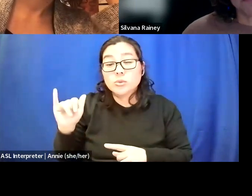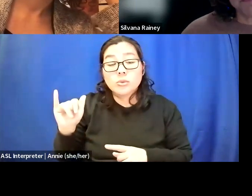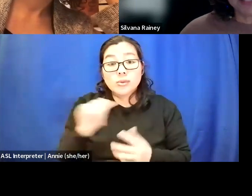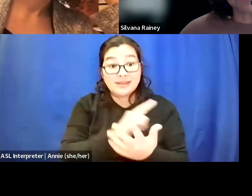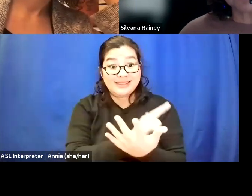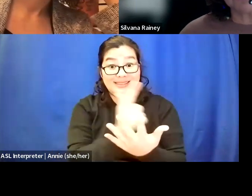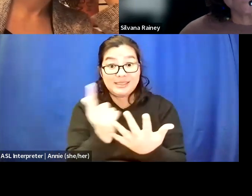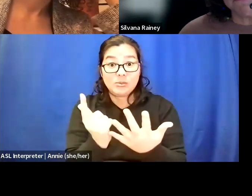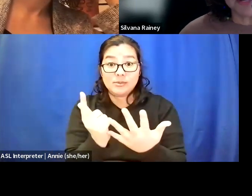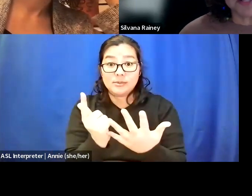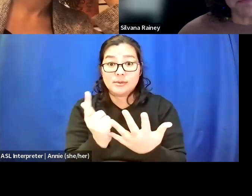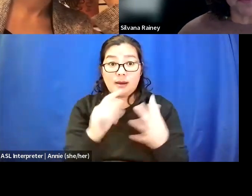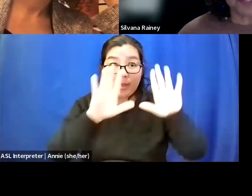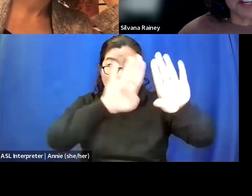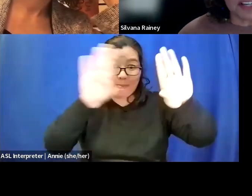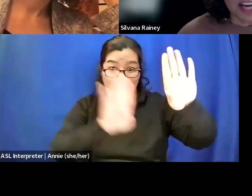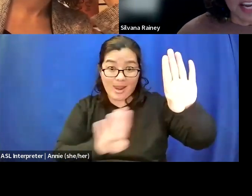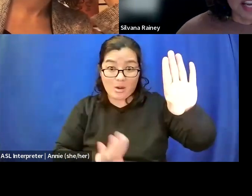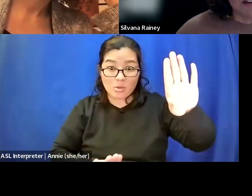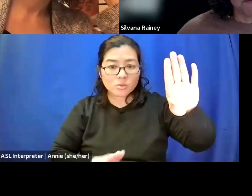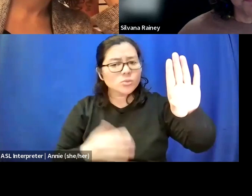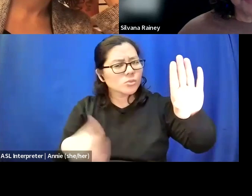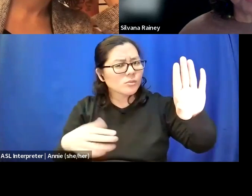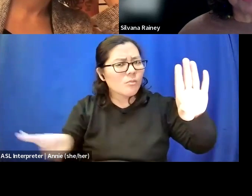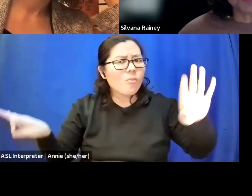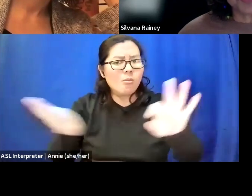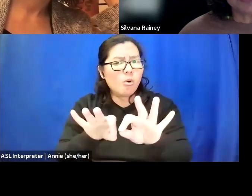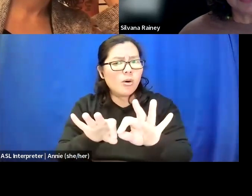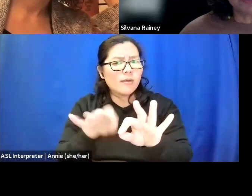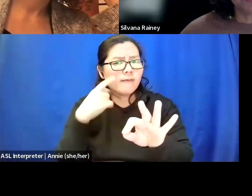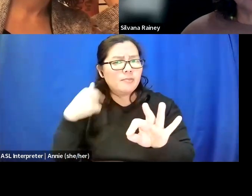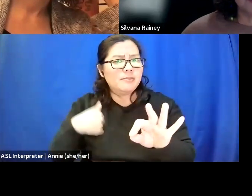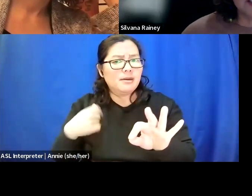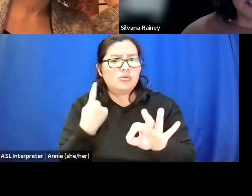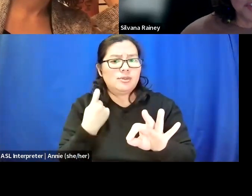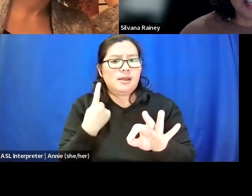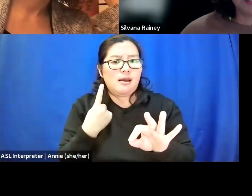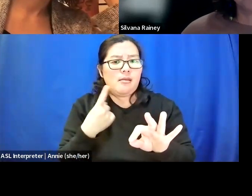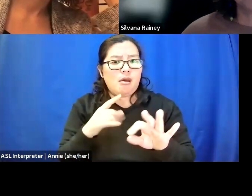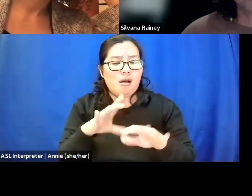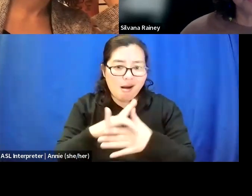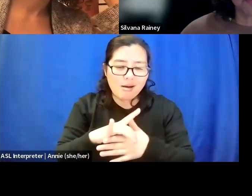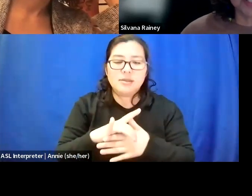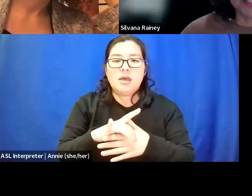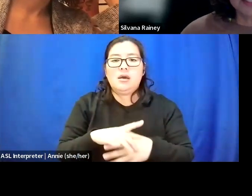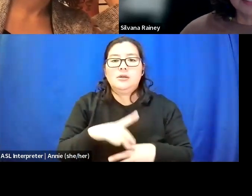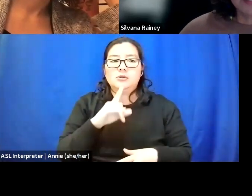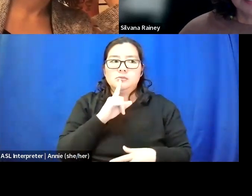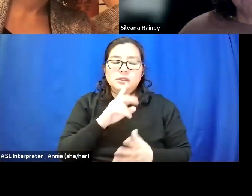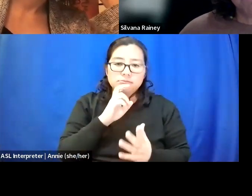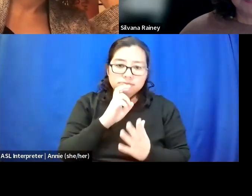sequence of the panels are very important for me to understand the content and to get into the